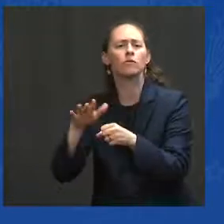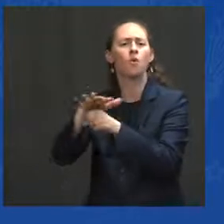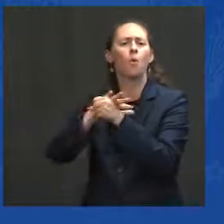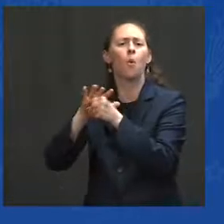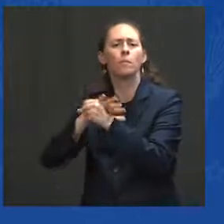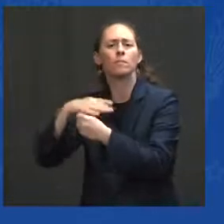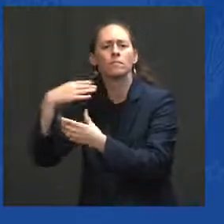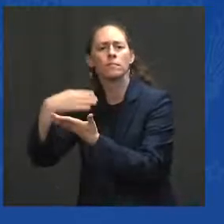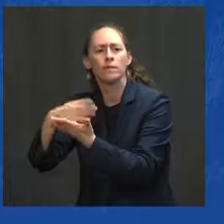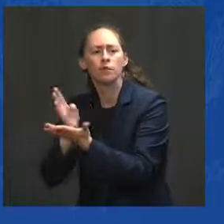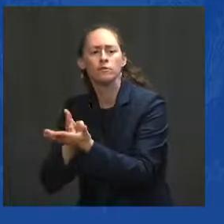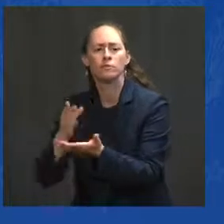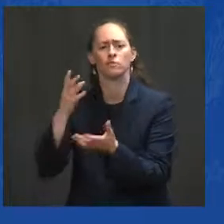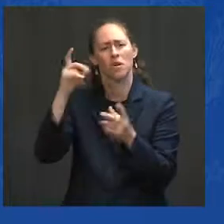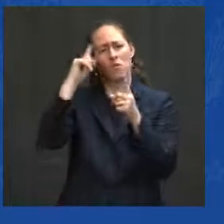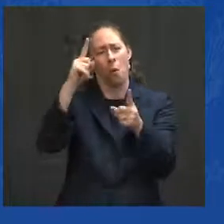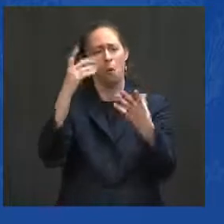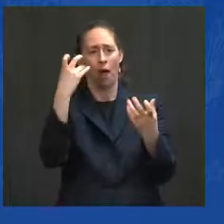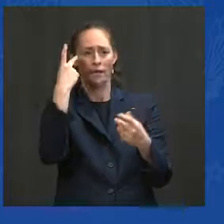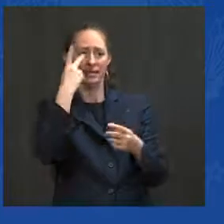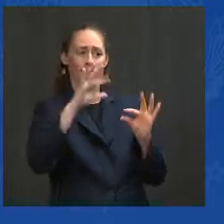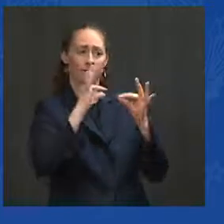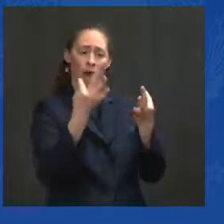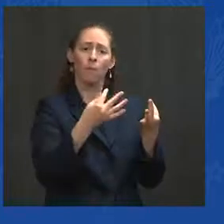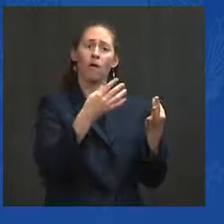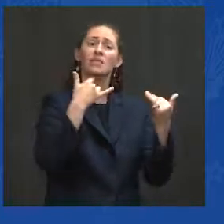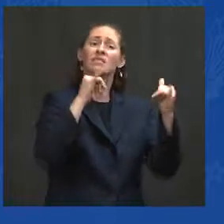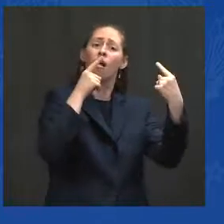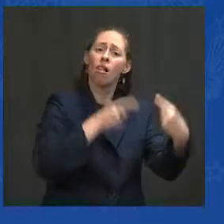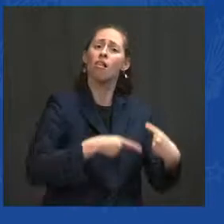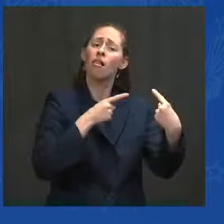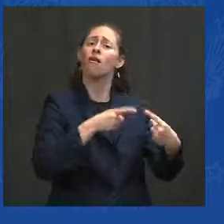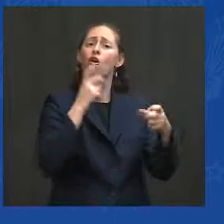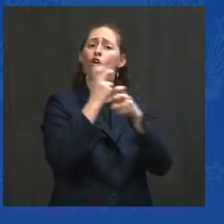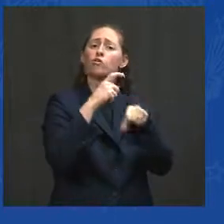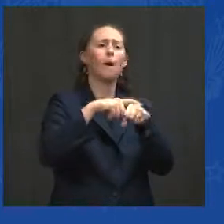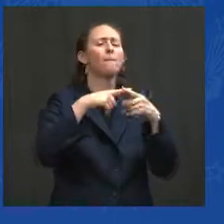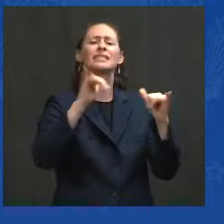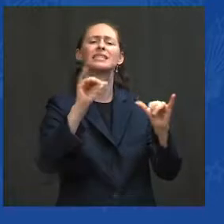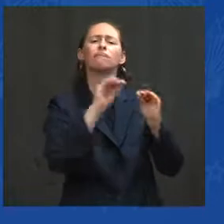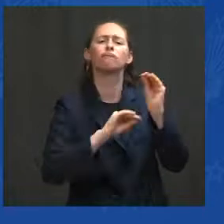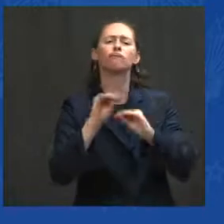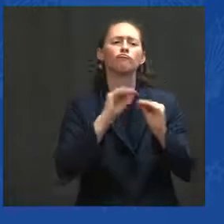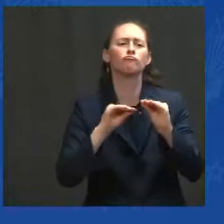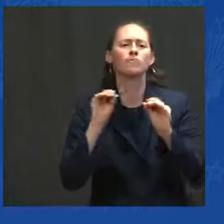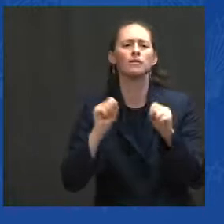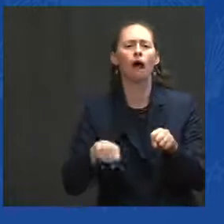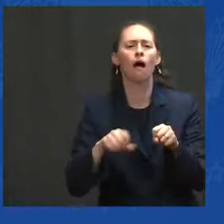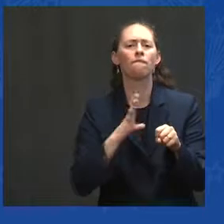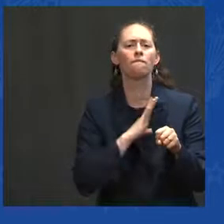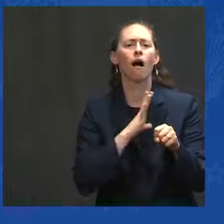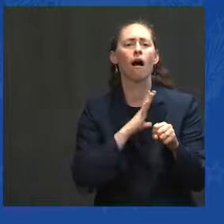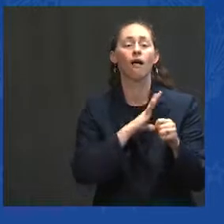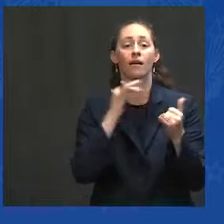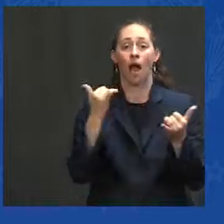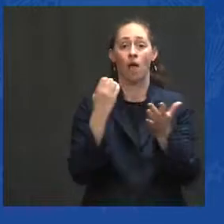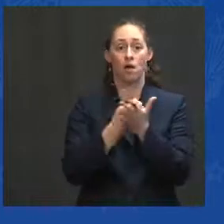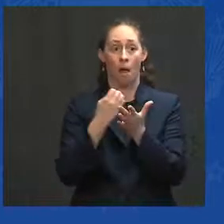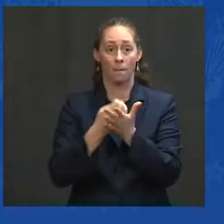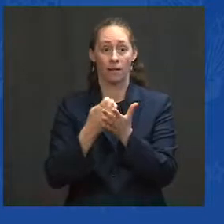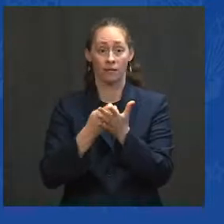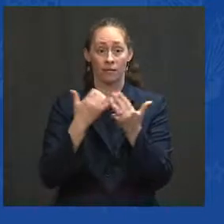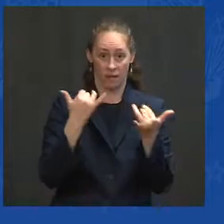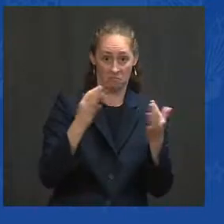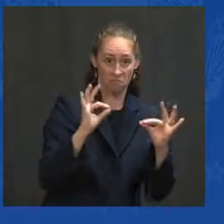and downs. And now that the economy is back on track, we're making progress on the second phase of our strategy, ensuring